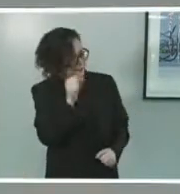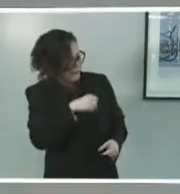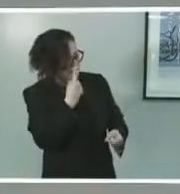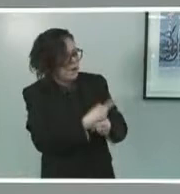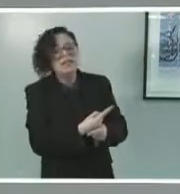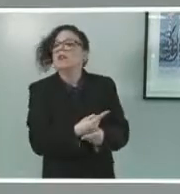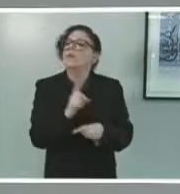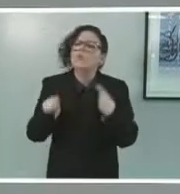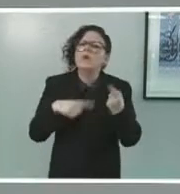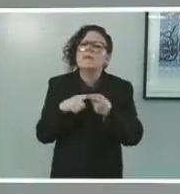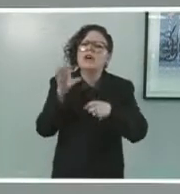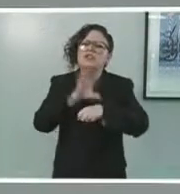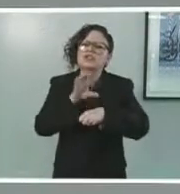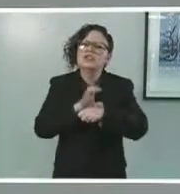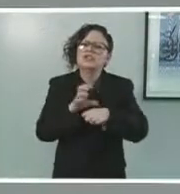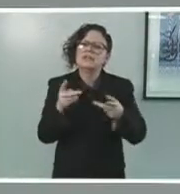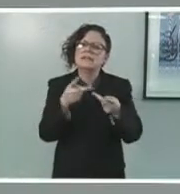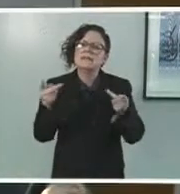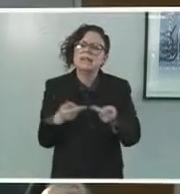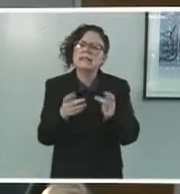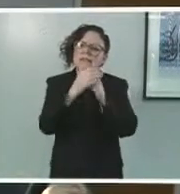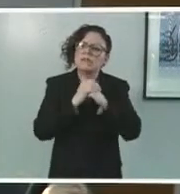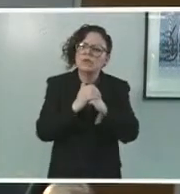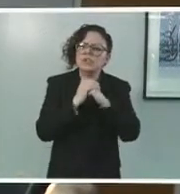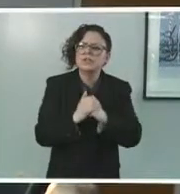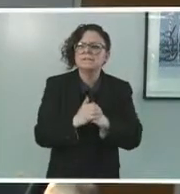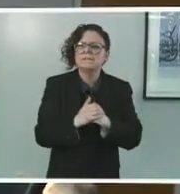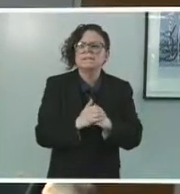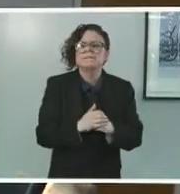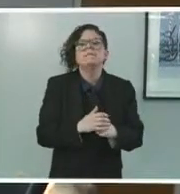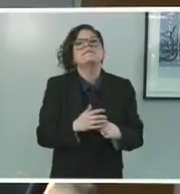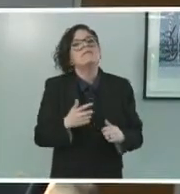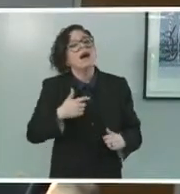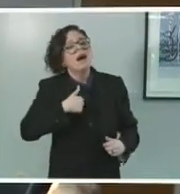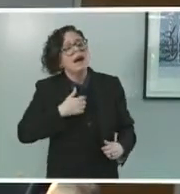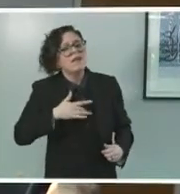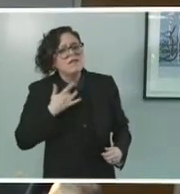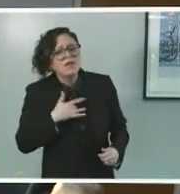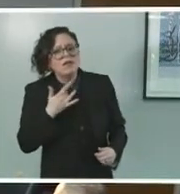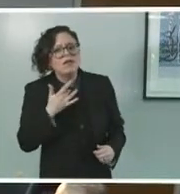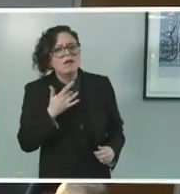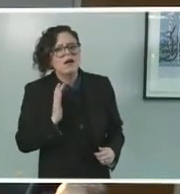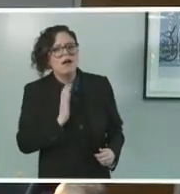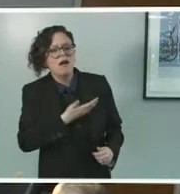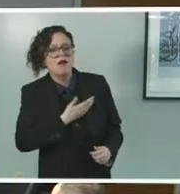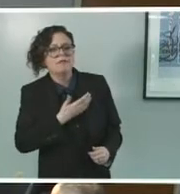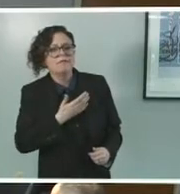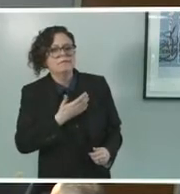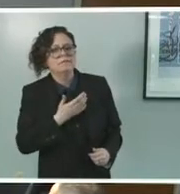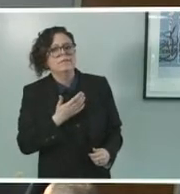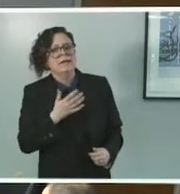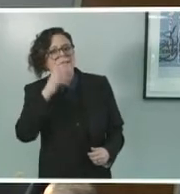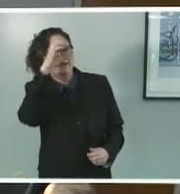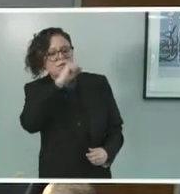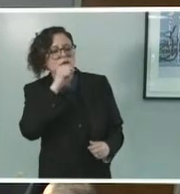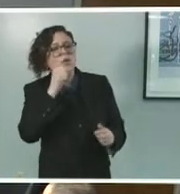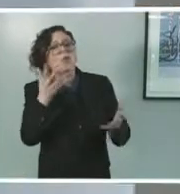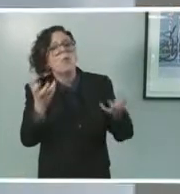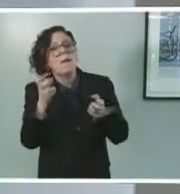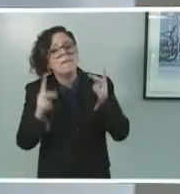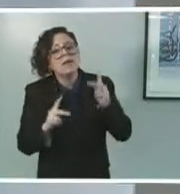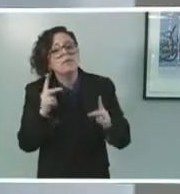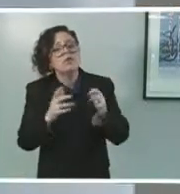worship. I think the presumption there is that we want people to worship online, either through